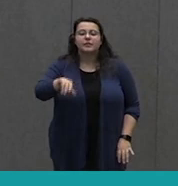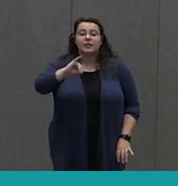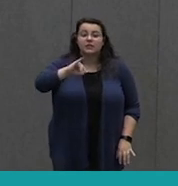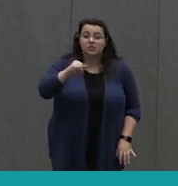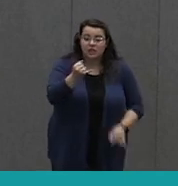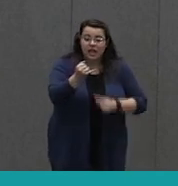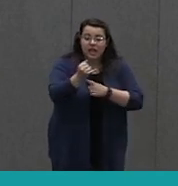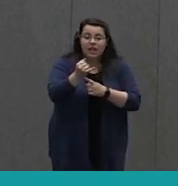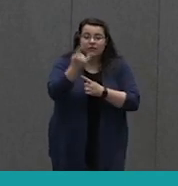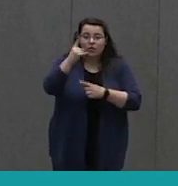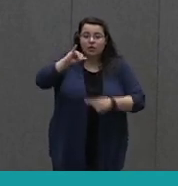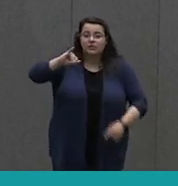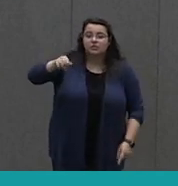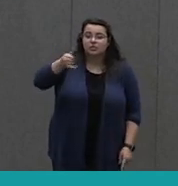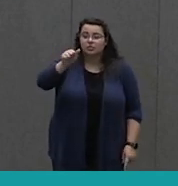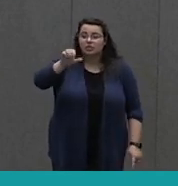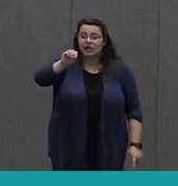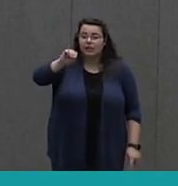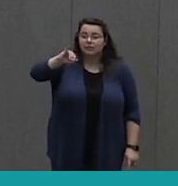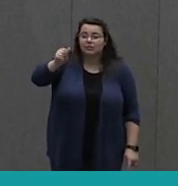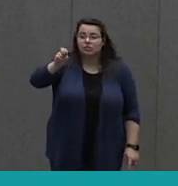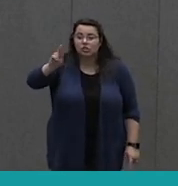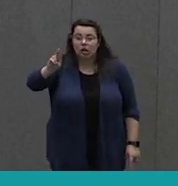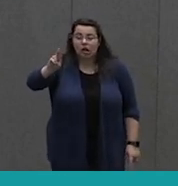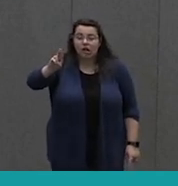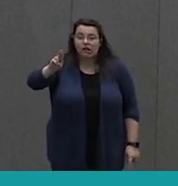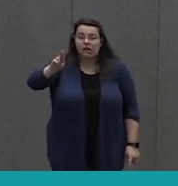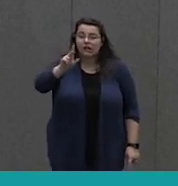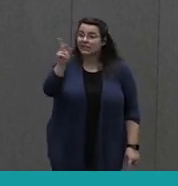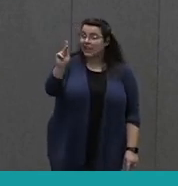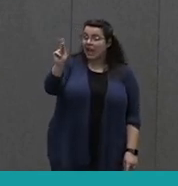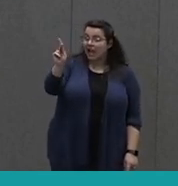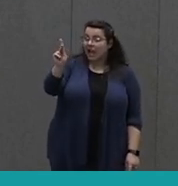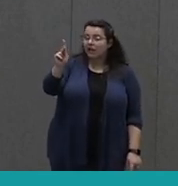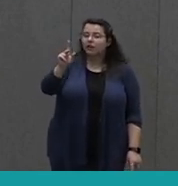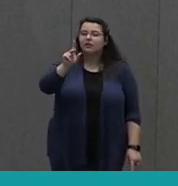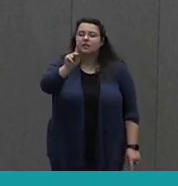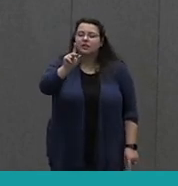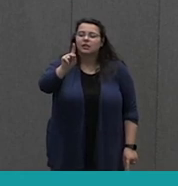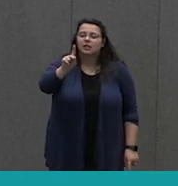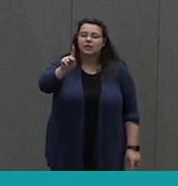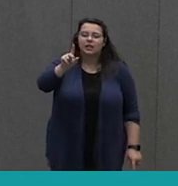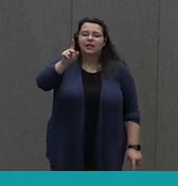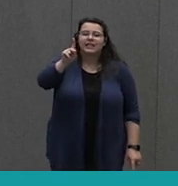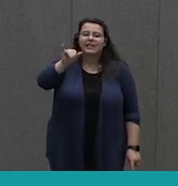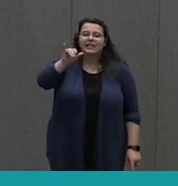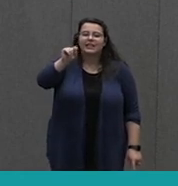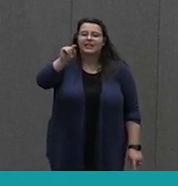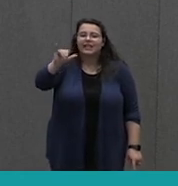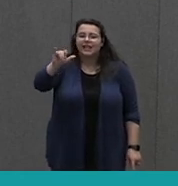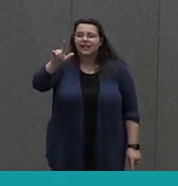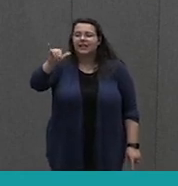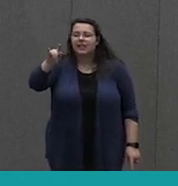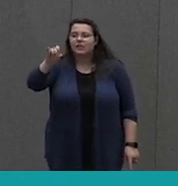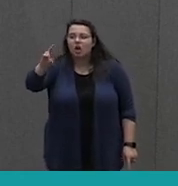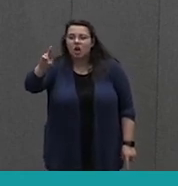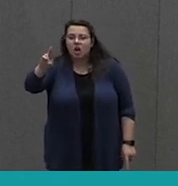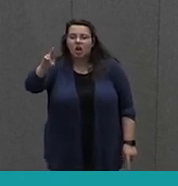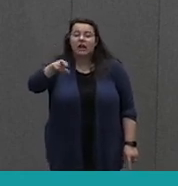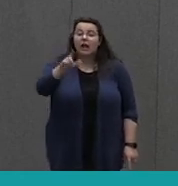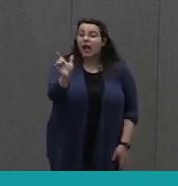Now I have room for alphabet soup. Get a load of my recipe. Uh-oh. Now he's going to